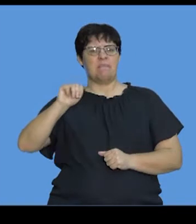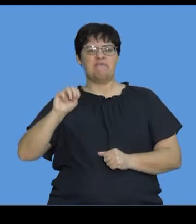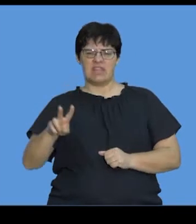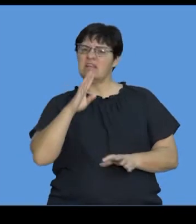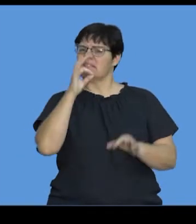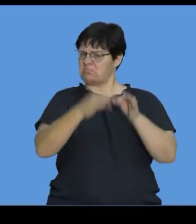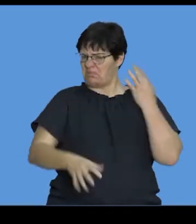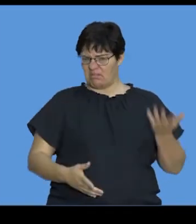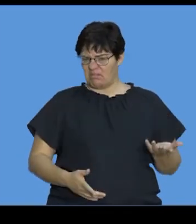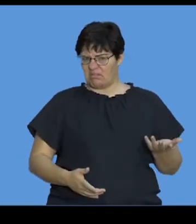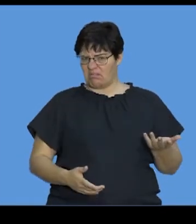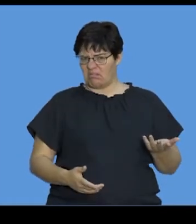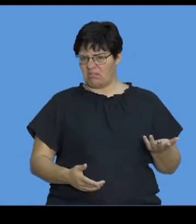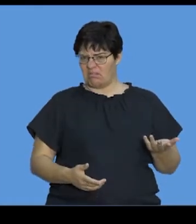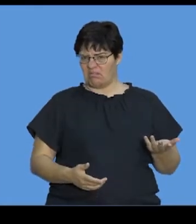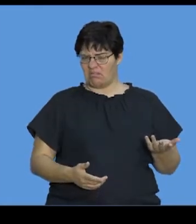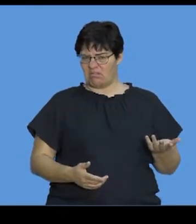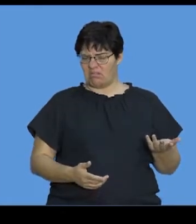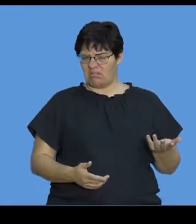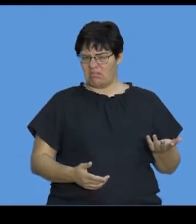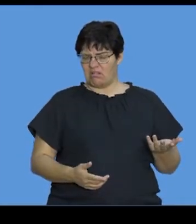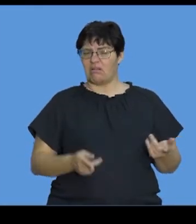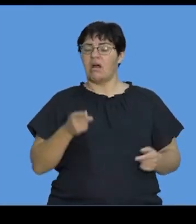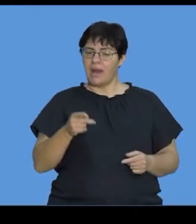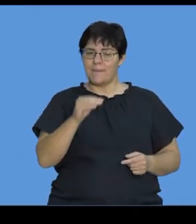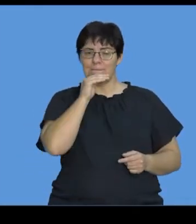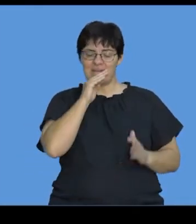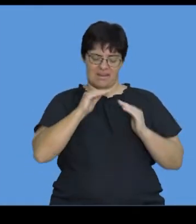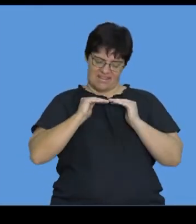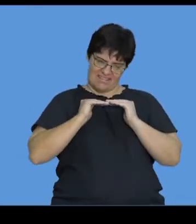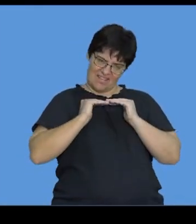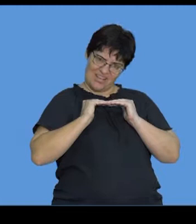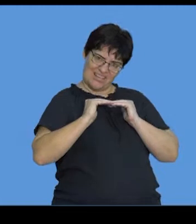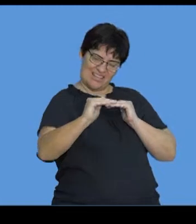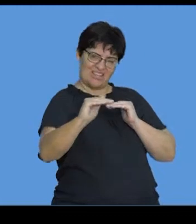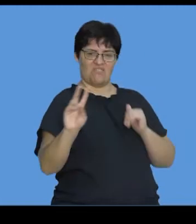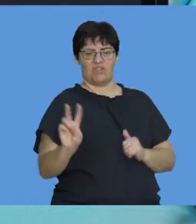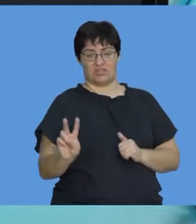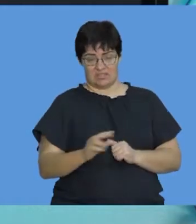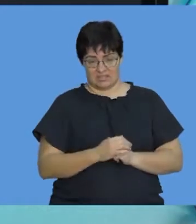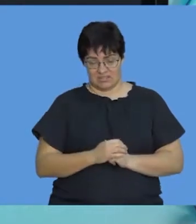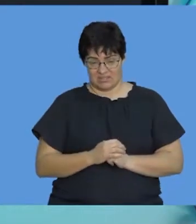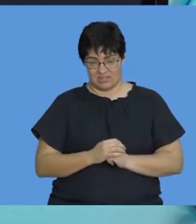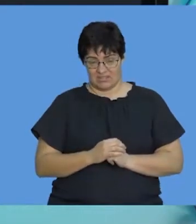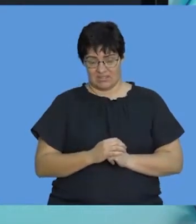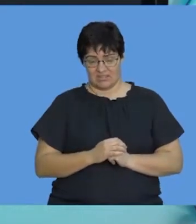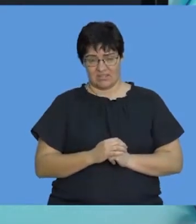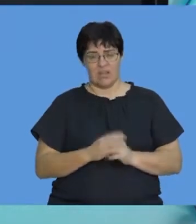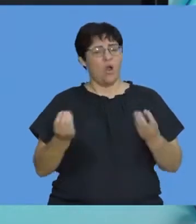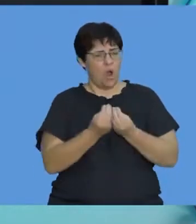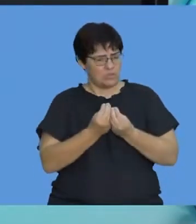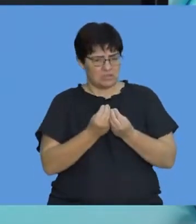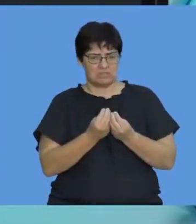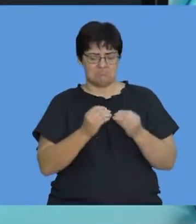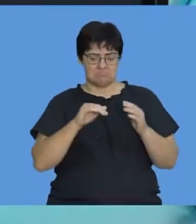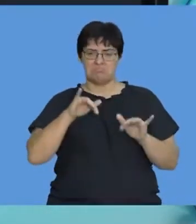form, with just the v there, it's constant velocity. Now, obviously, an object could be